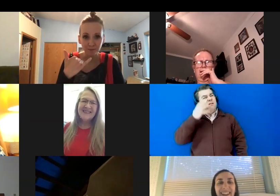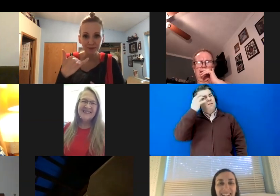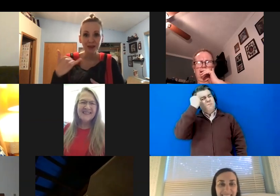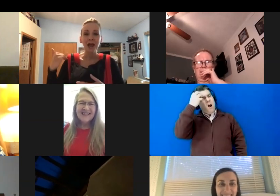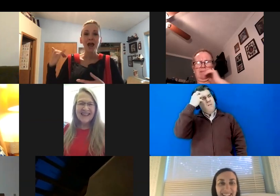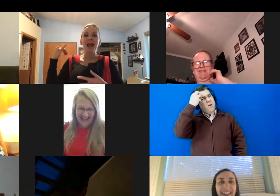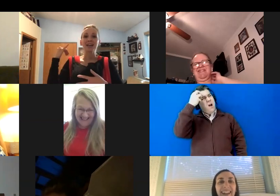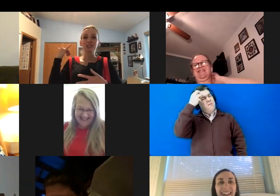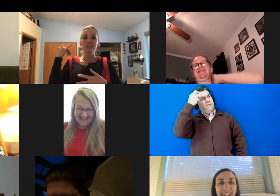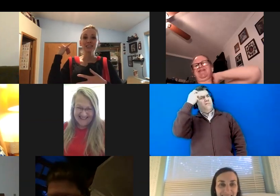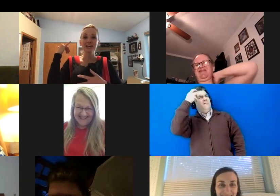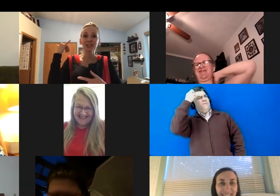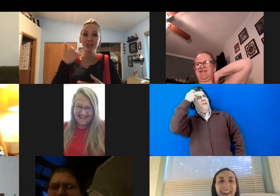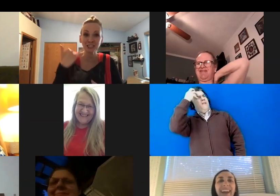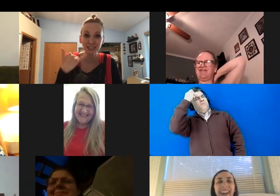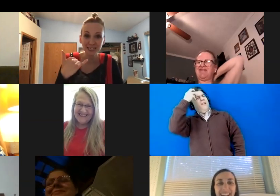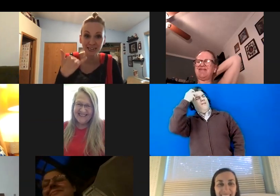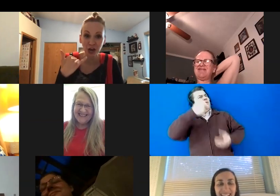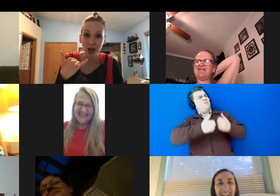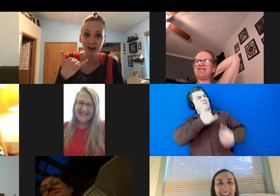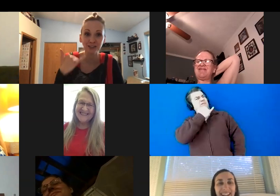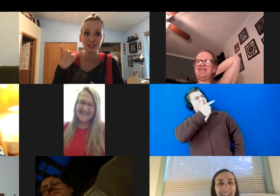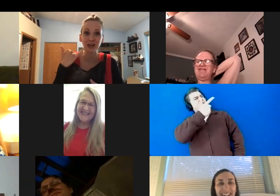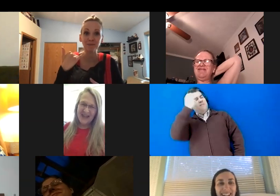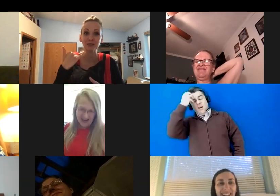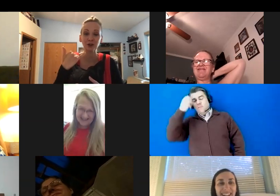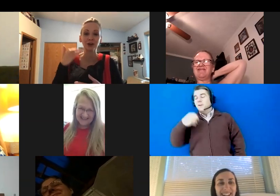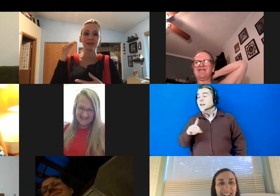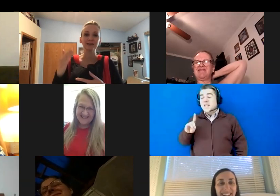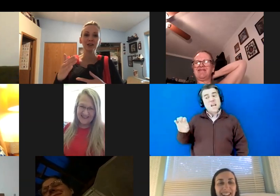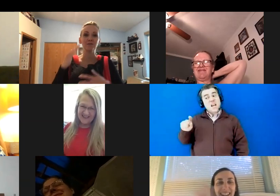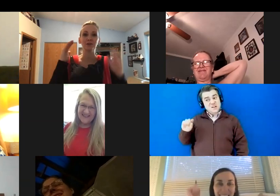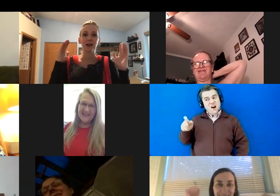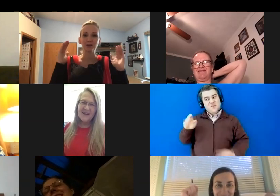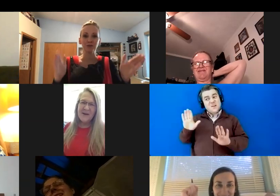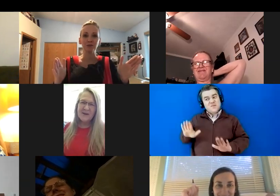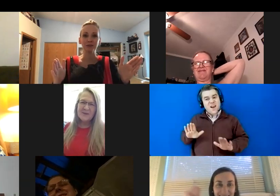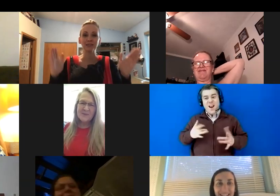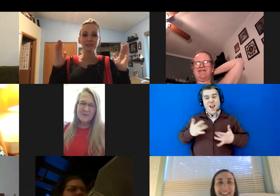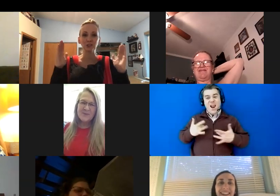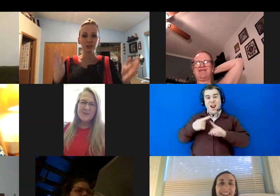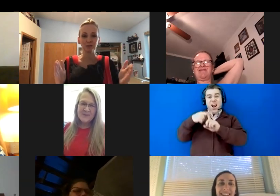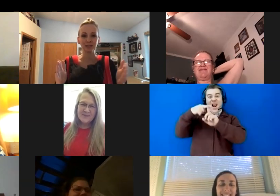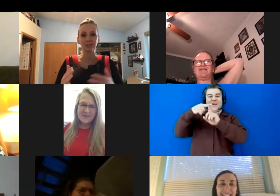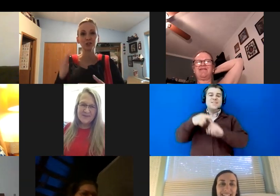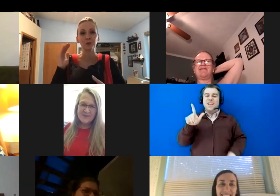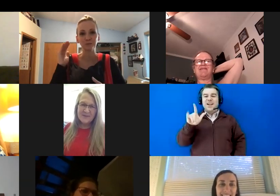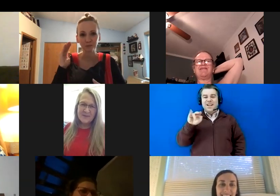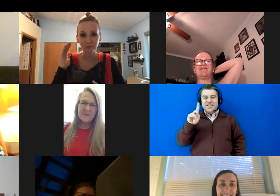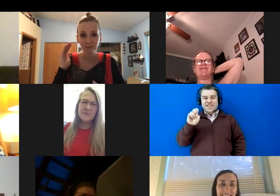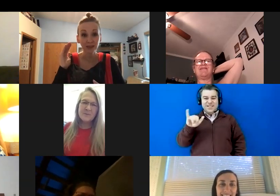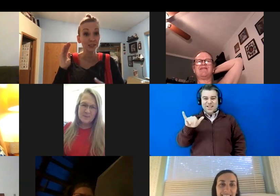problem? She's like, this is detox. It's going to be so great. Lindsay Hufford, I love her to pieces. She's amazing.